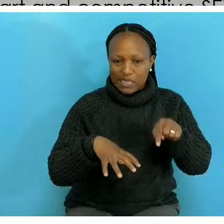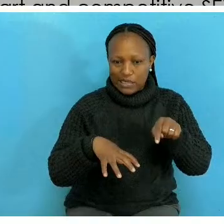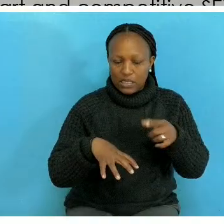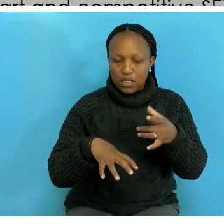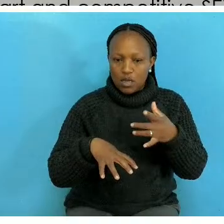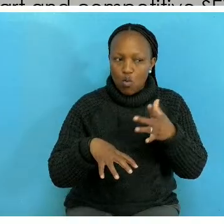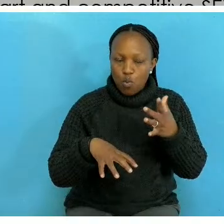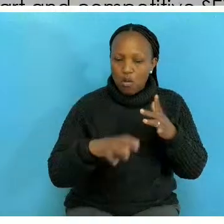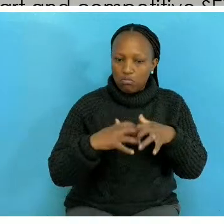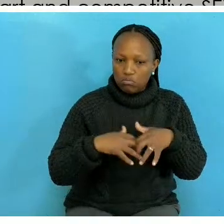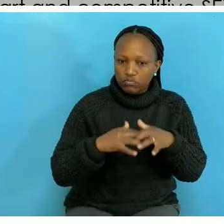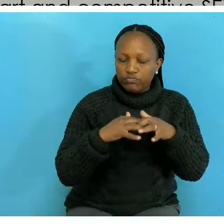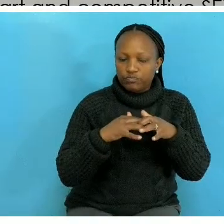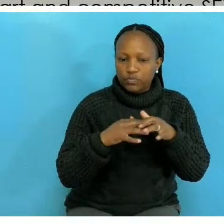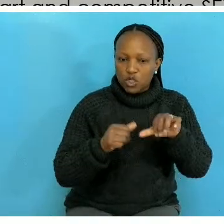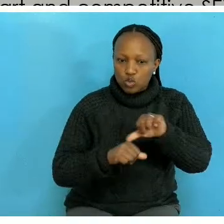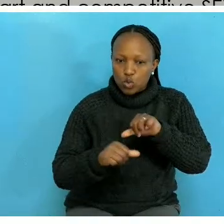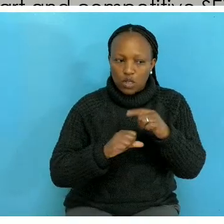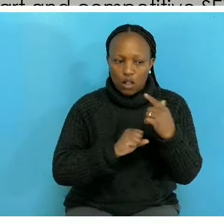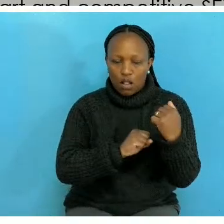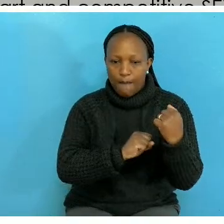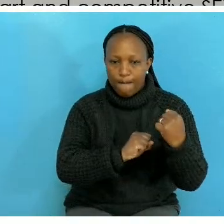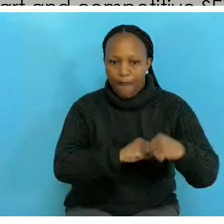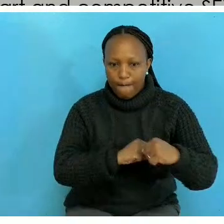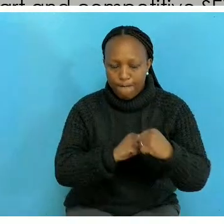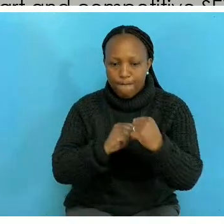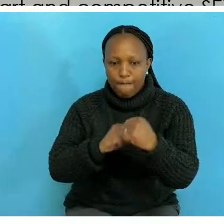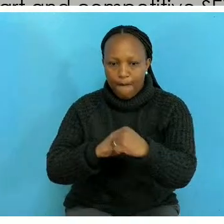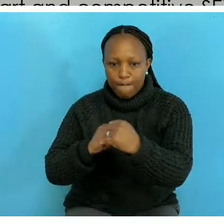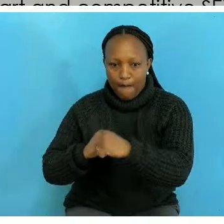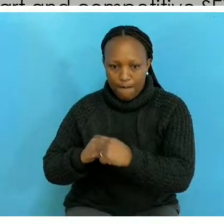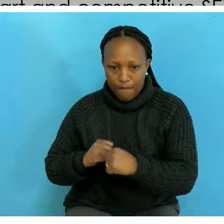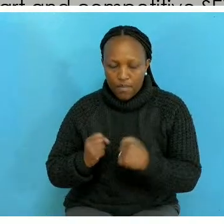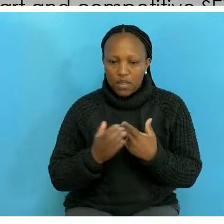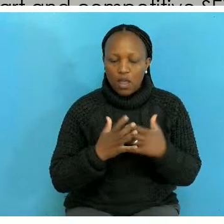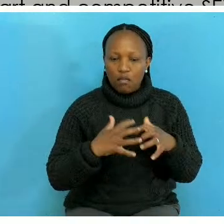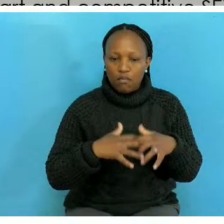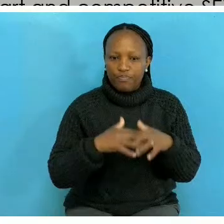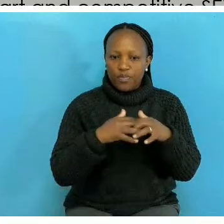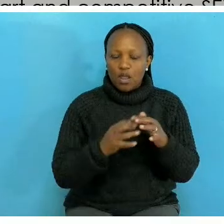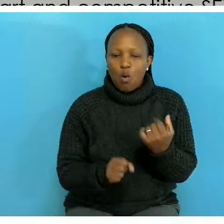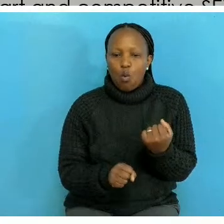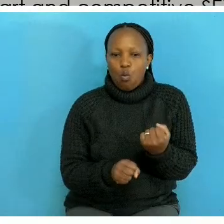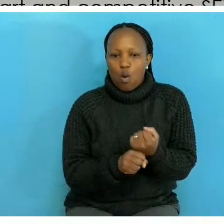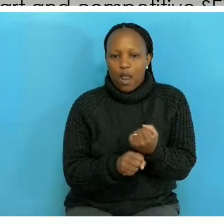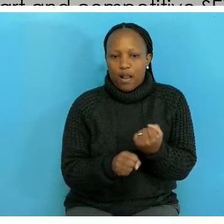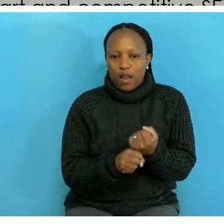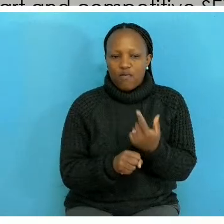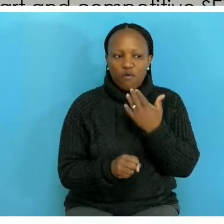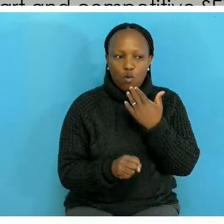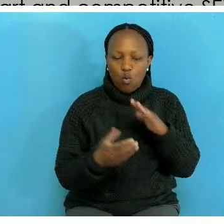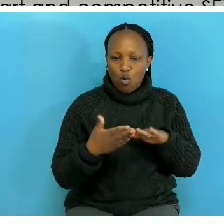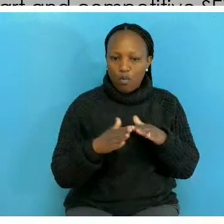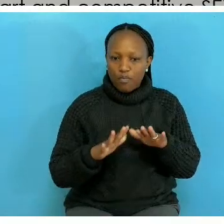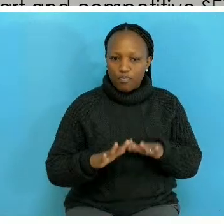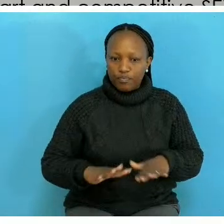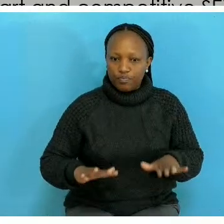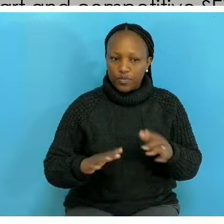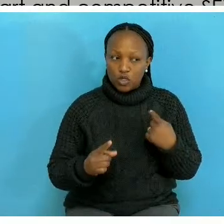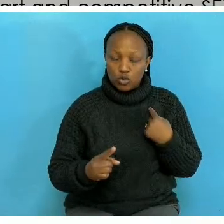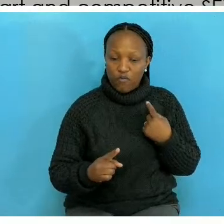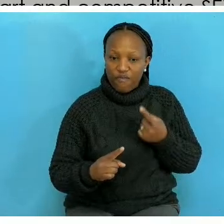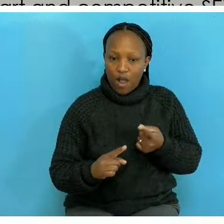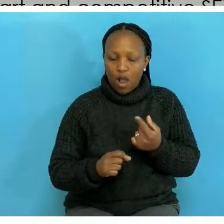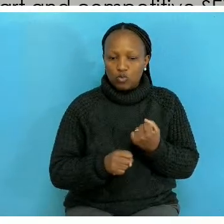social compact agreements for them to create jobs for the local communities. And through that, we've created more than 8,000 jobs, whether